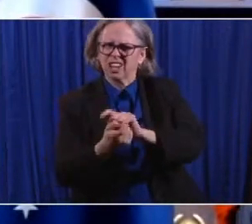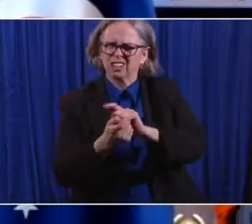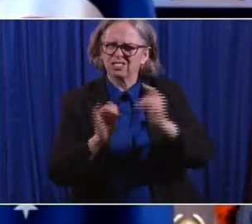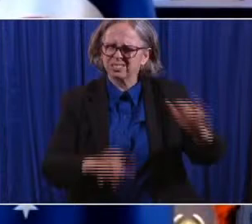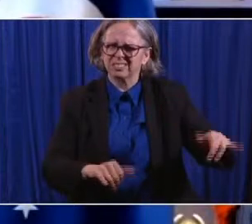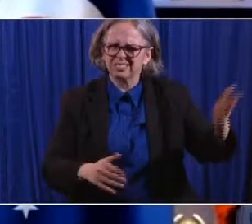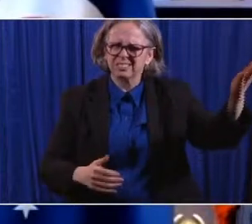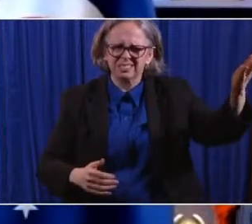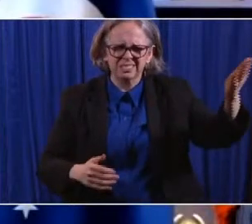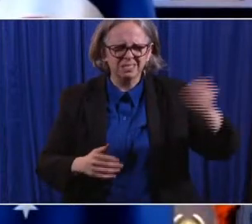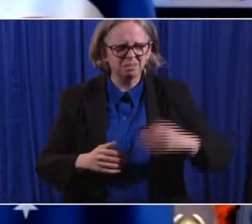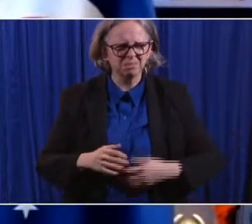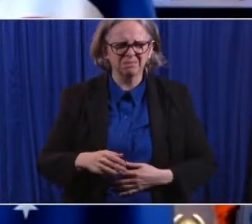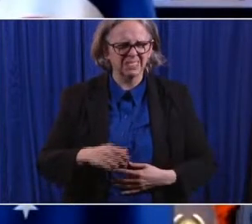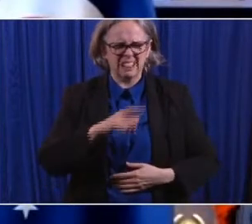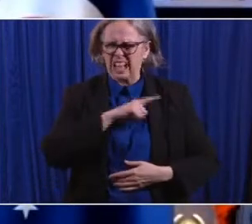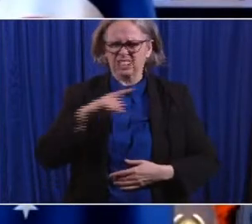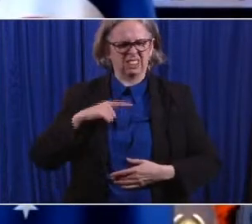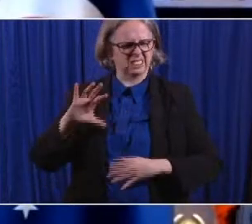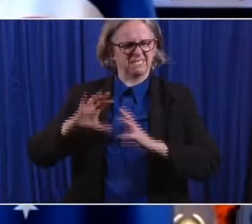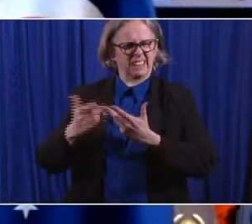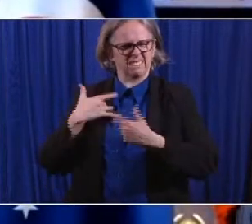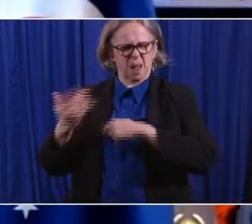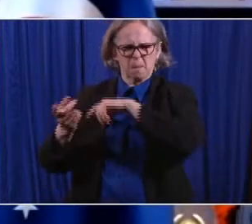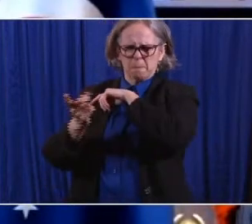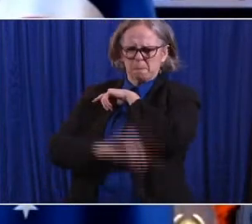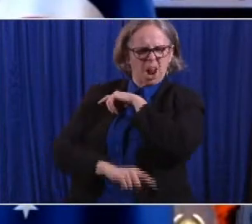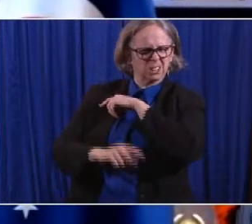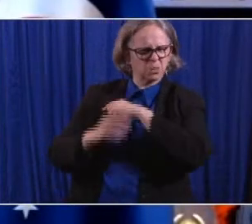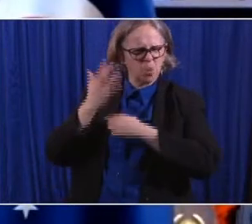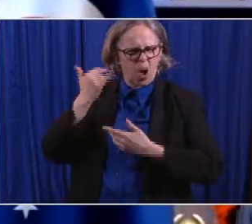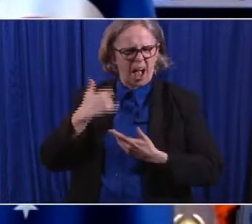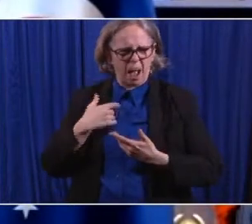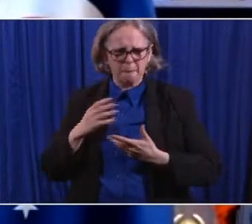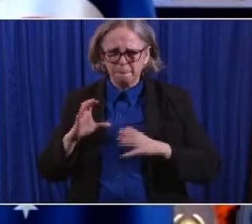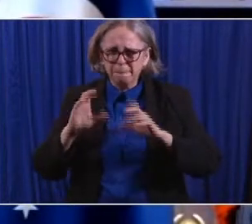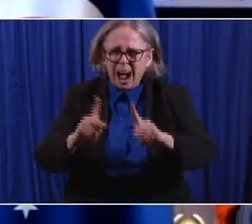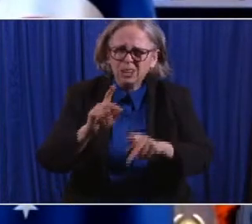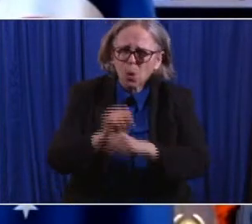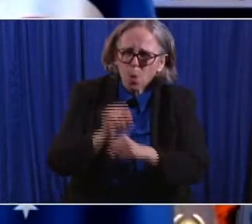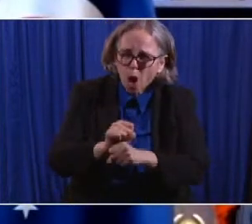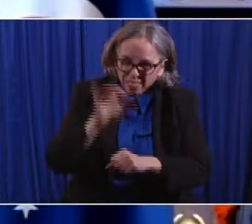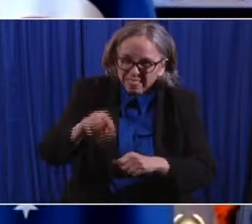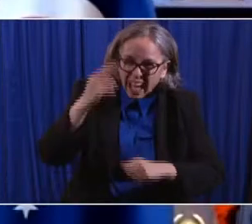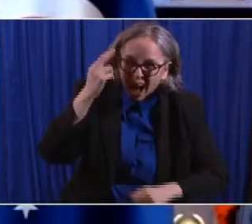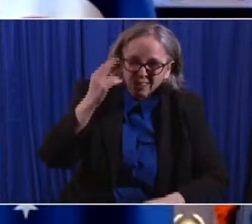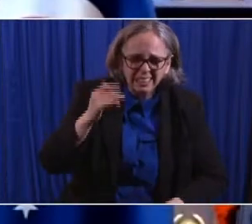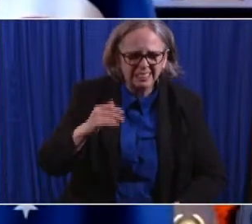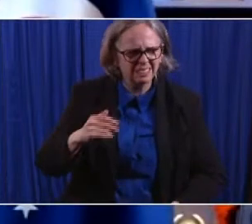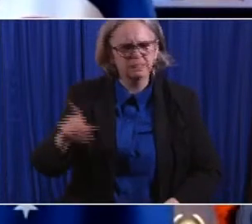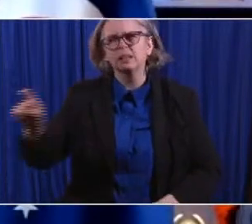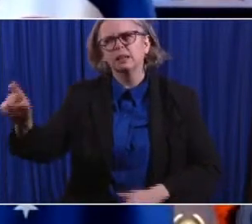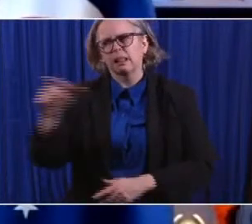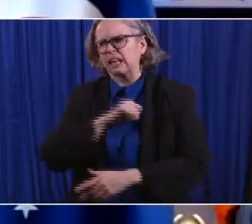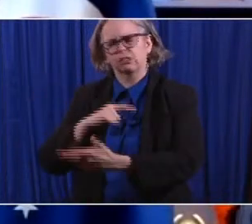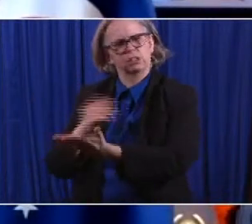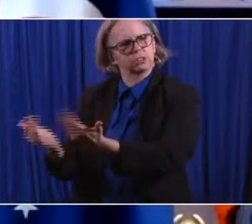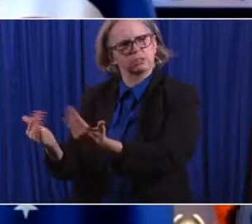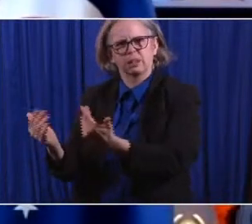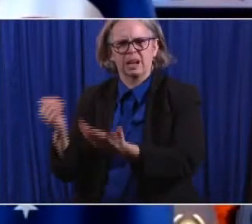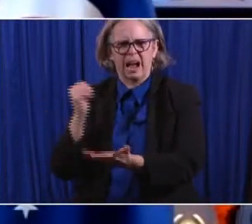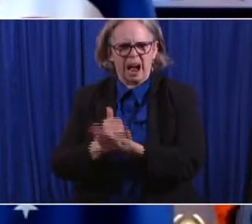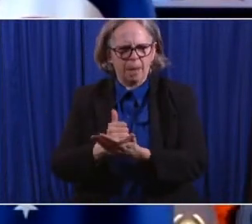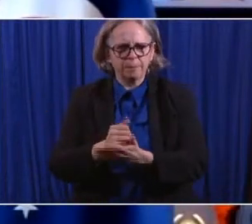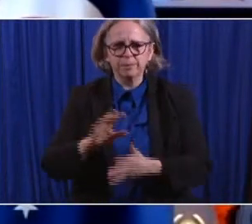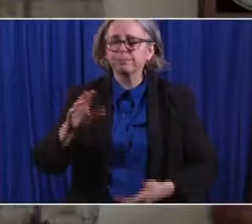would punish Ohioans, frankly, for going back to work. And we need their help. So, Governor, just wanted to highlight that point and turn it